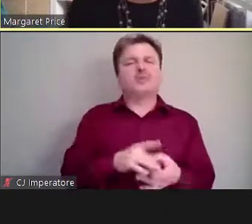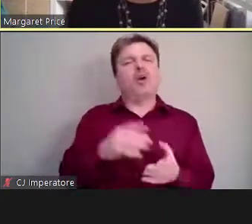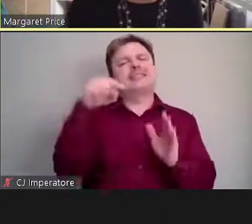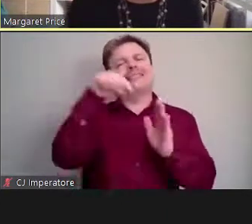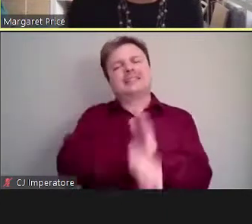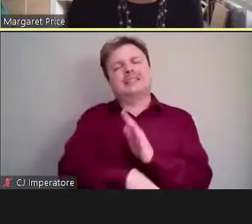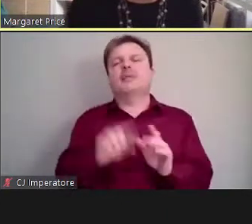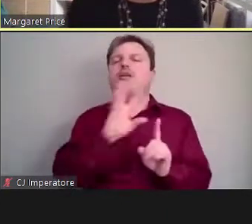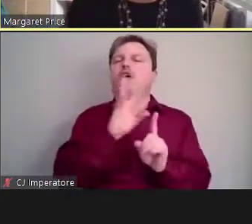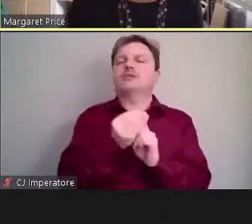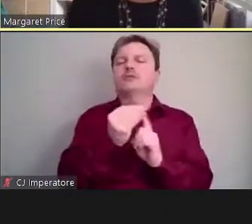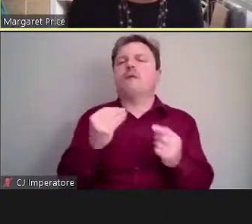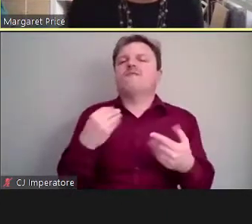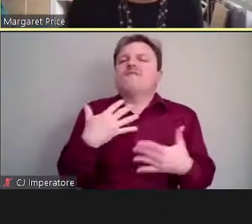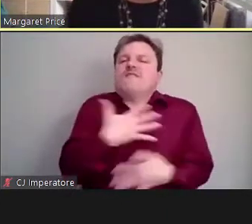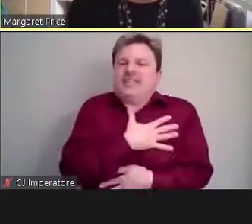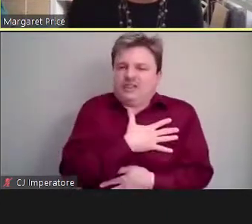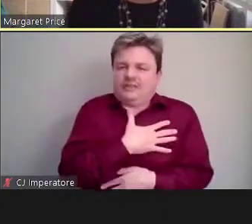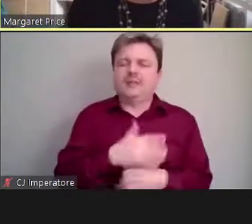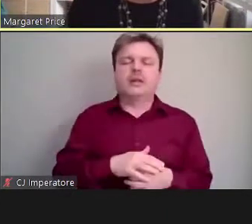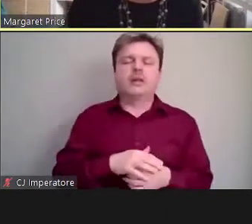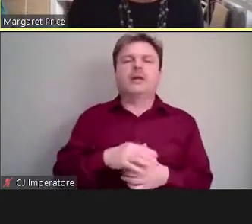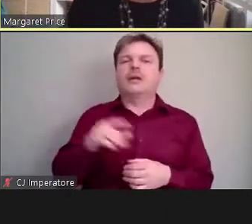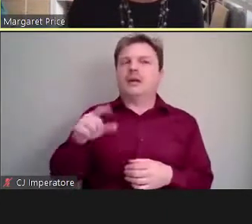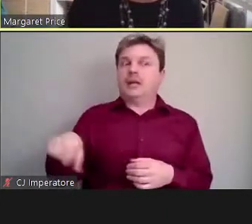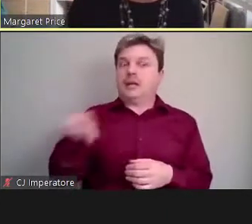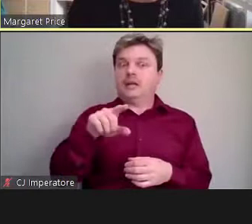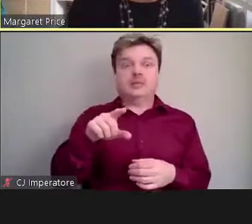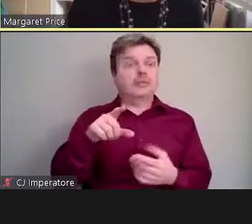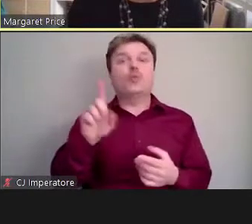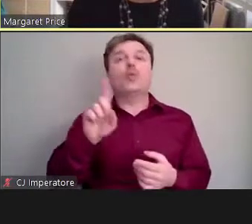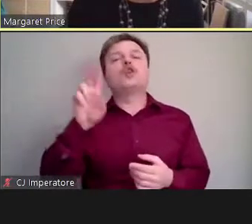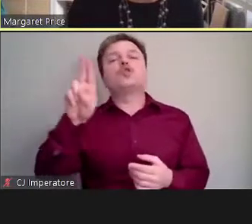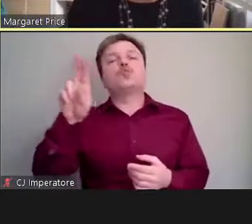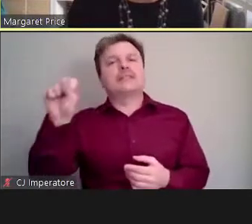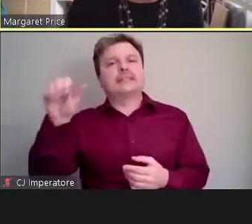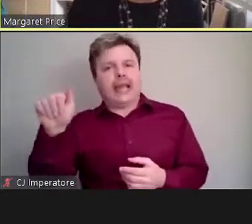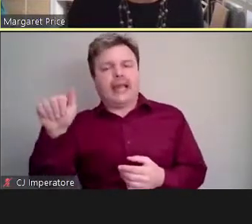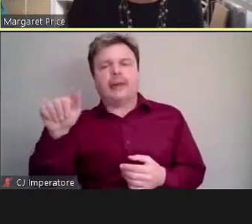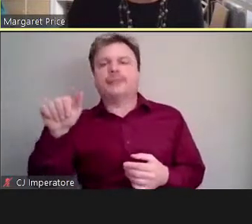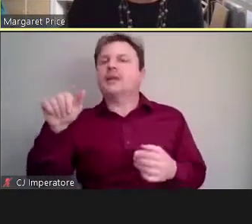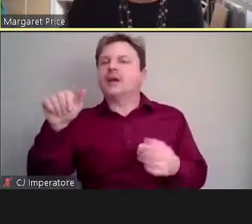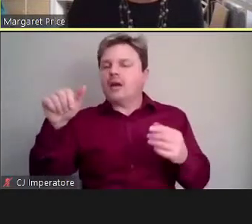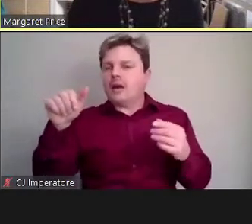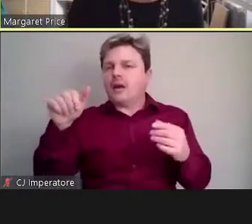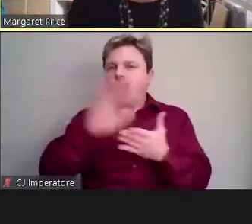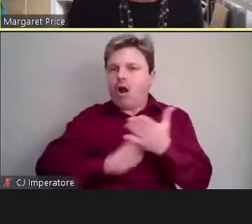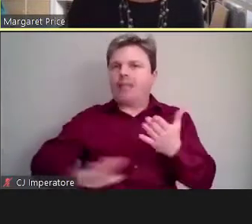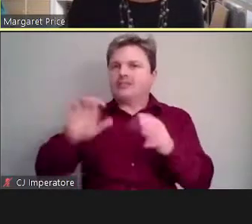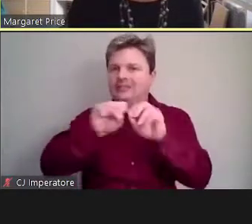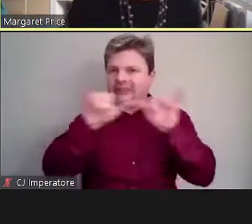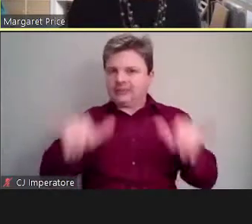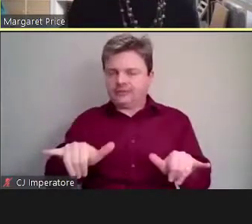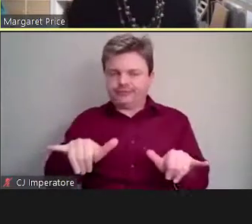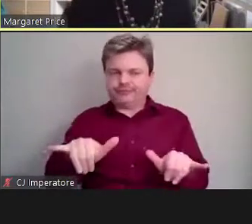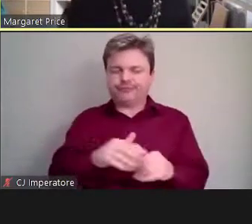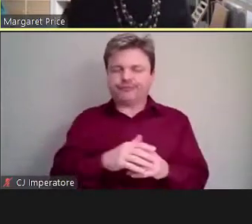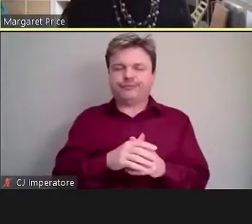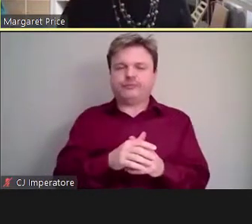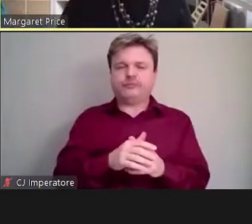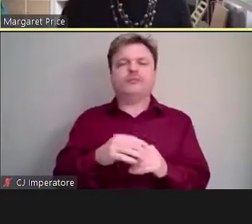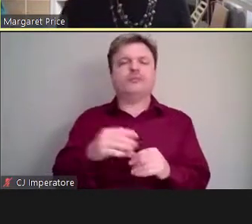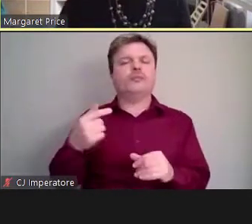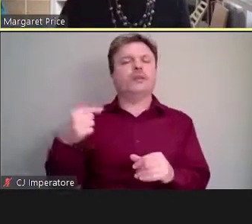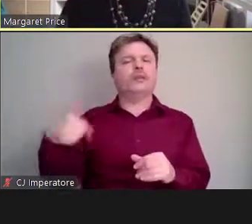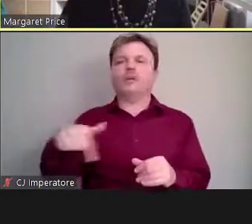the United States higher education system, one of the things that we are all